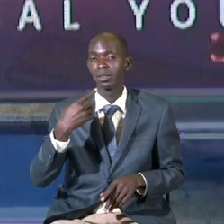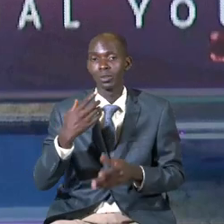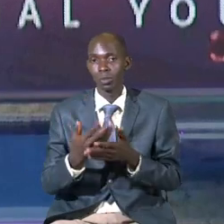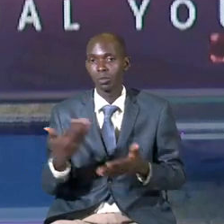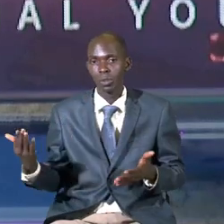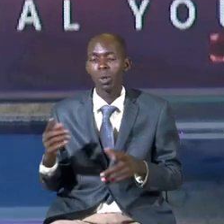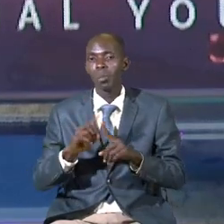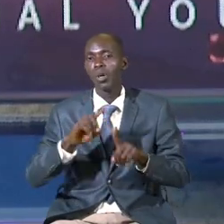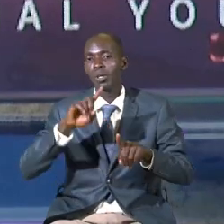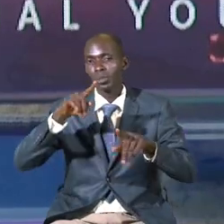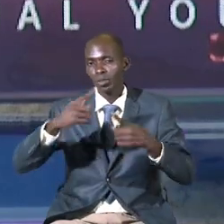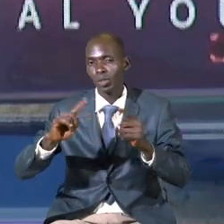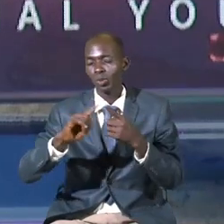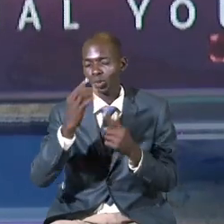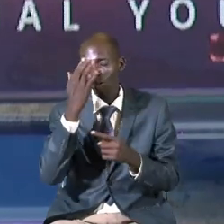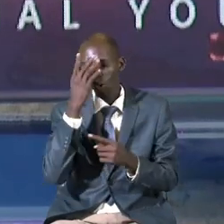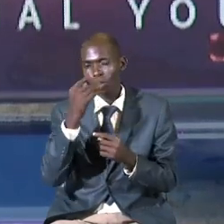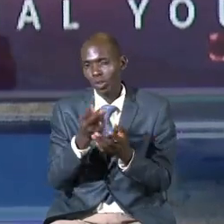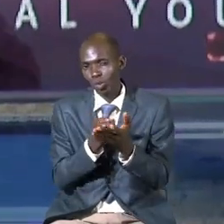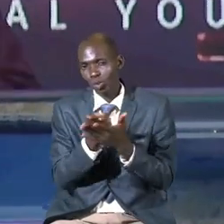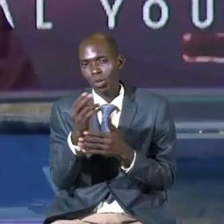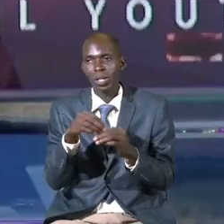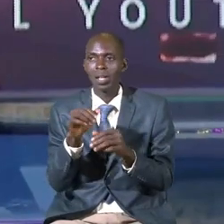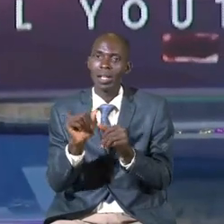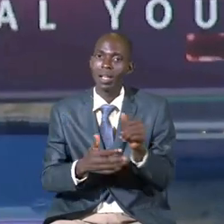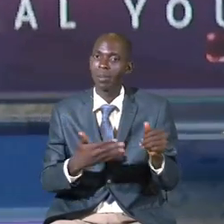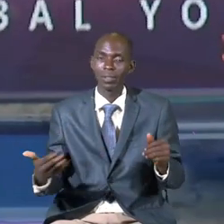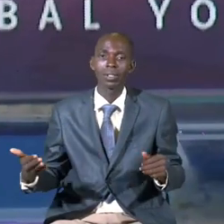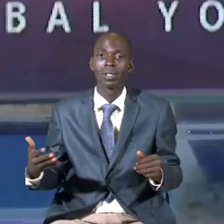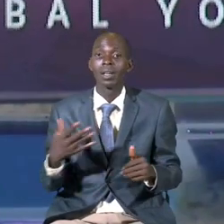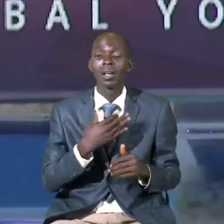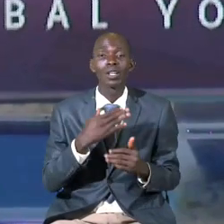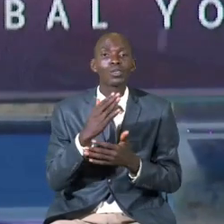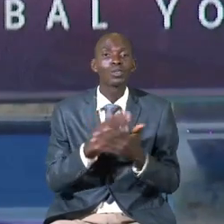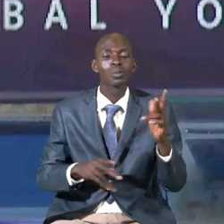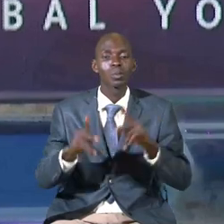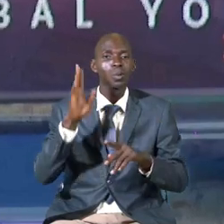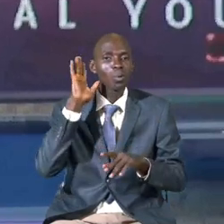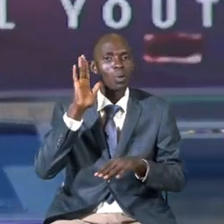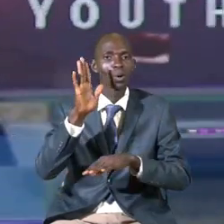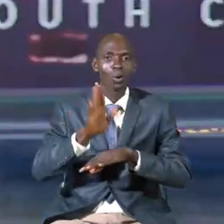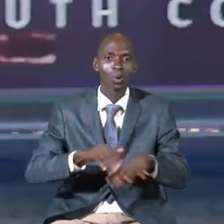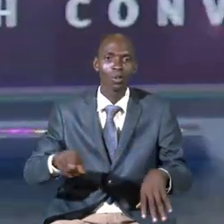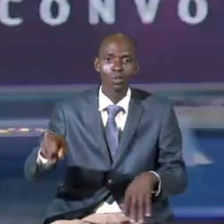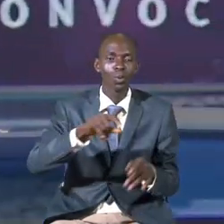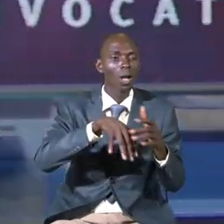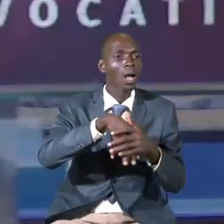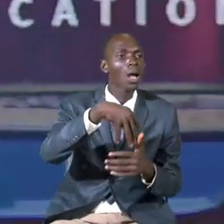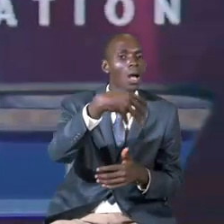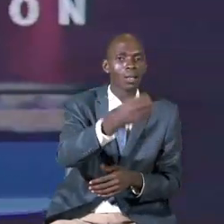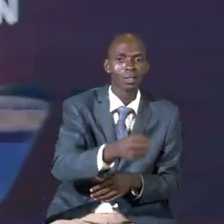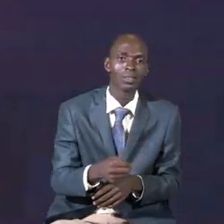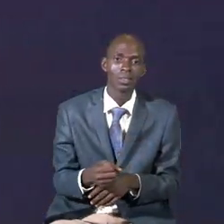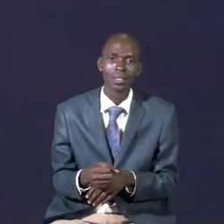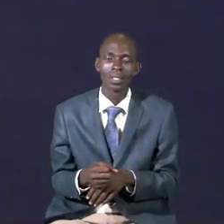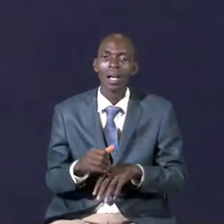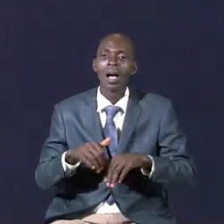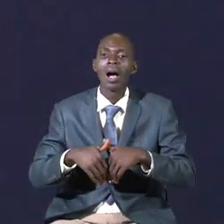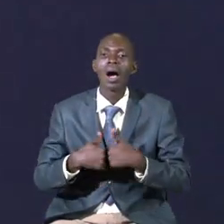in everything and some people will be calling you outside how many stories of